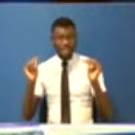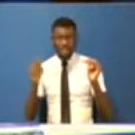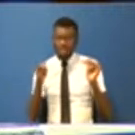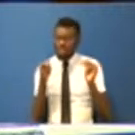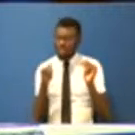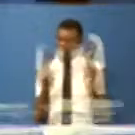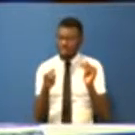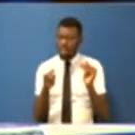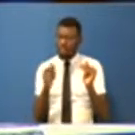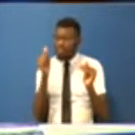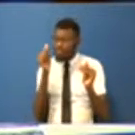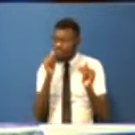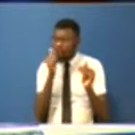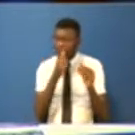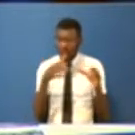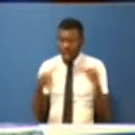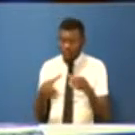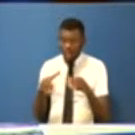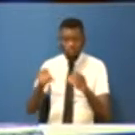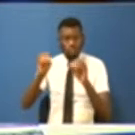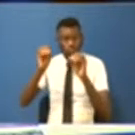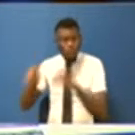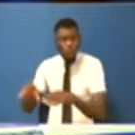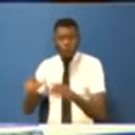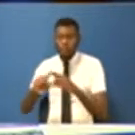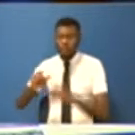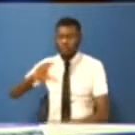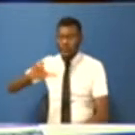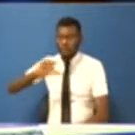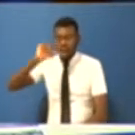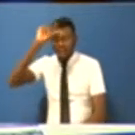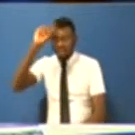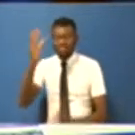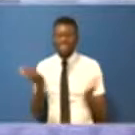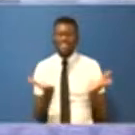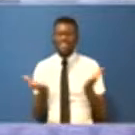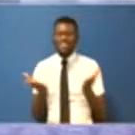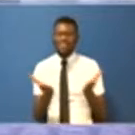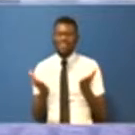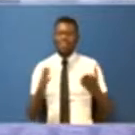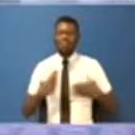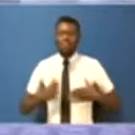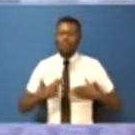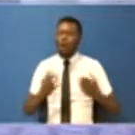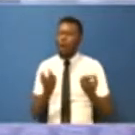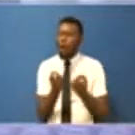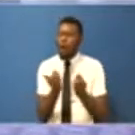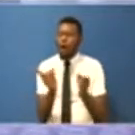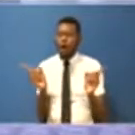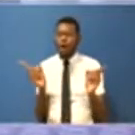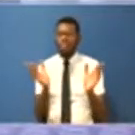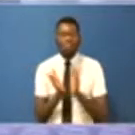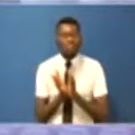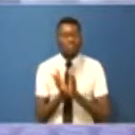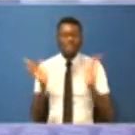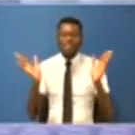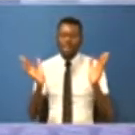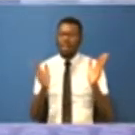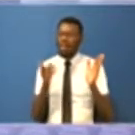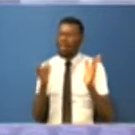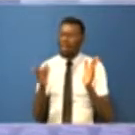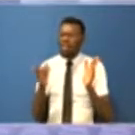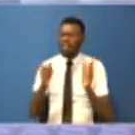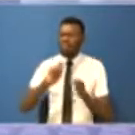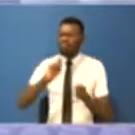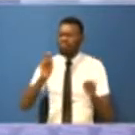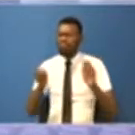clearly a private affair yet the county is supposed to be offering services to the people it's public dominated how will you turn this